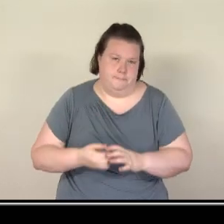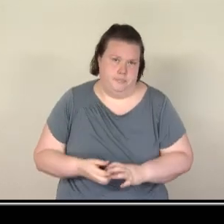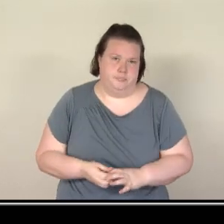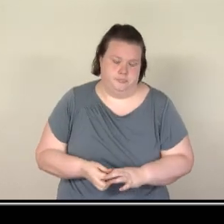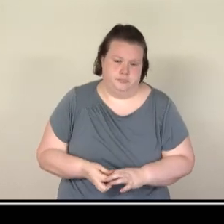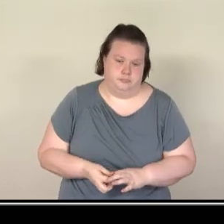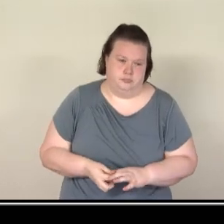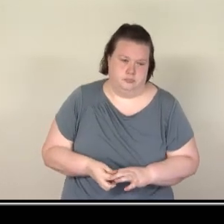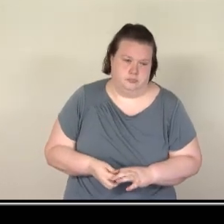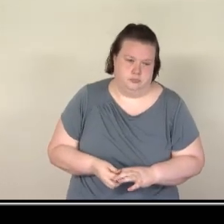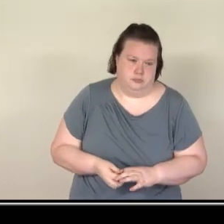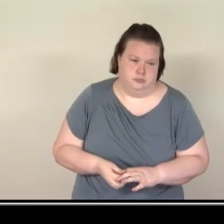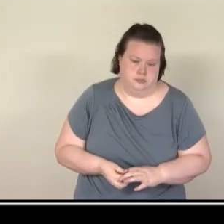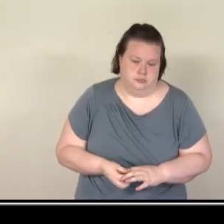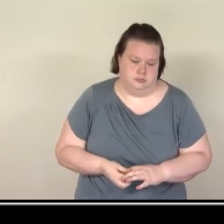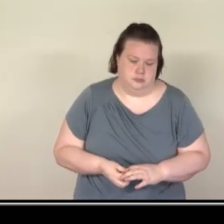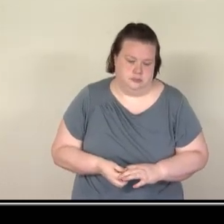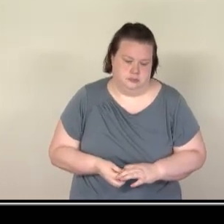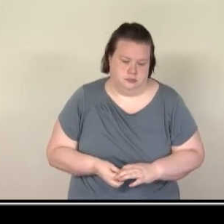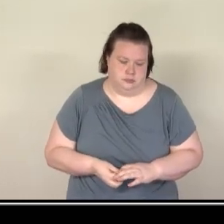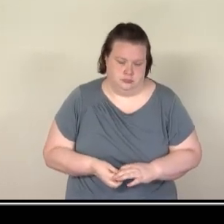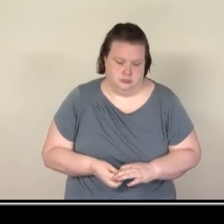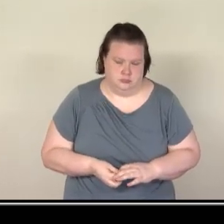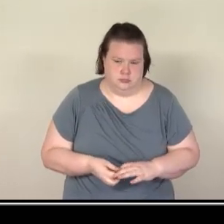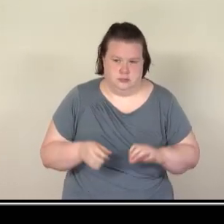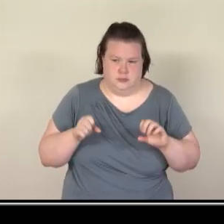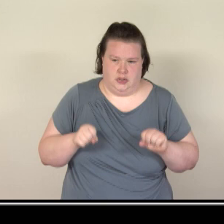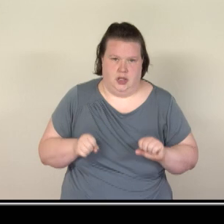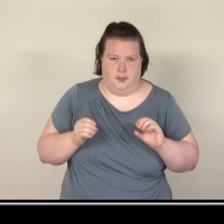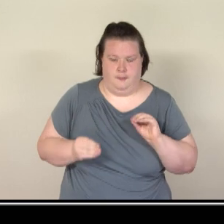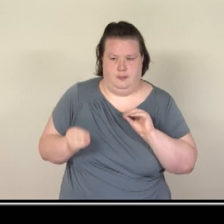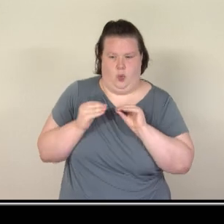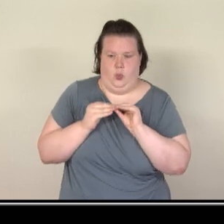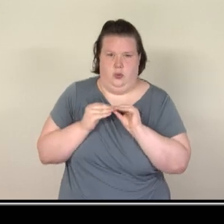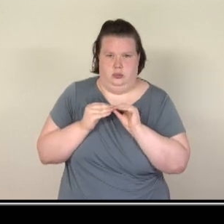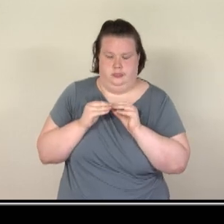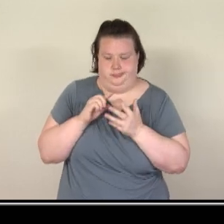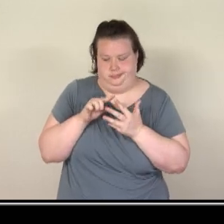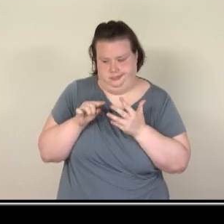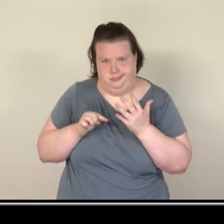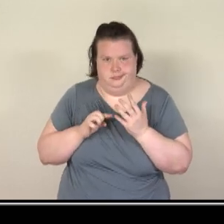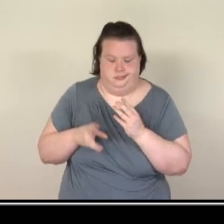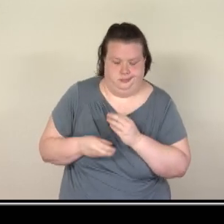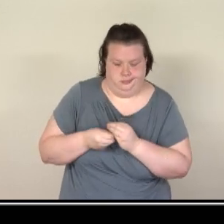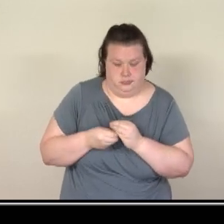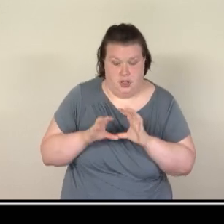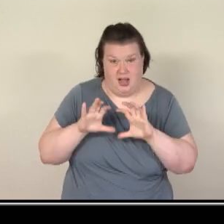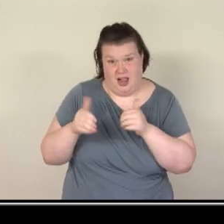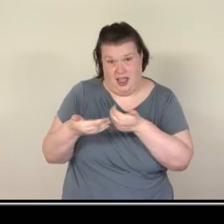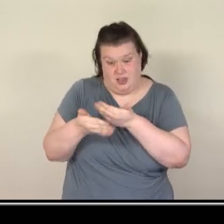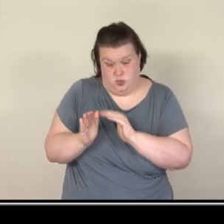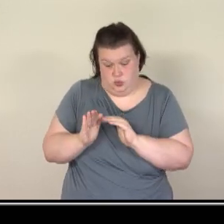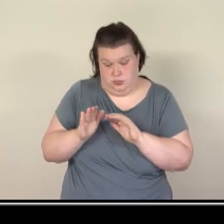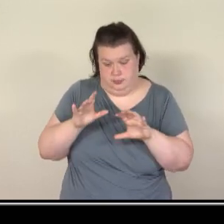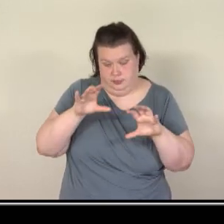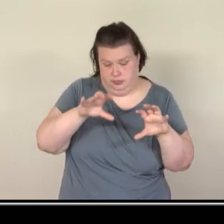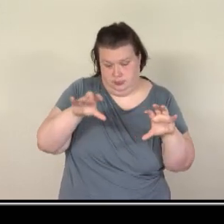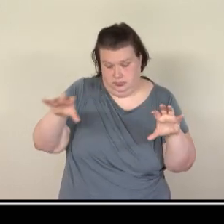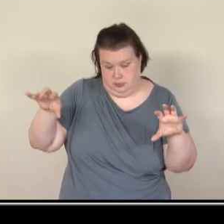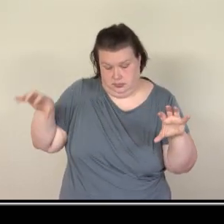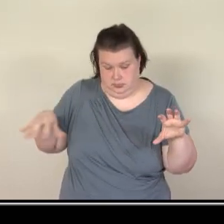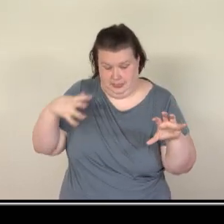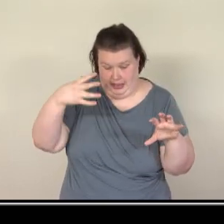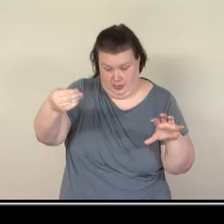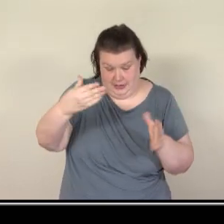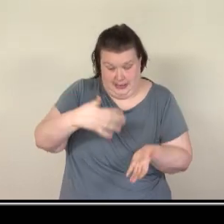and allowing us to have the things that we wanted on site. And so again, your classroom wings on the outside,